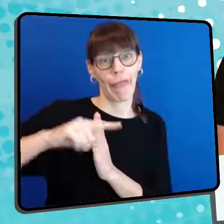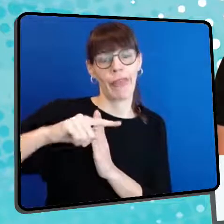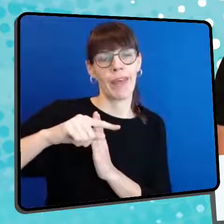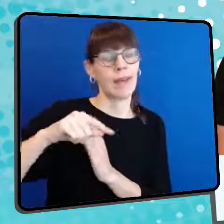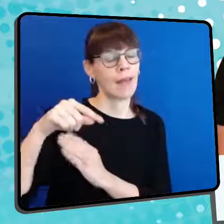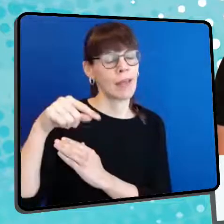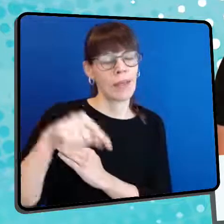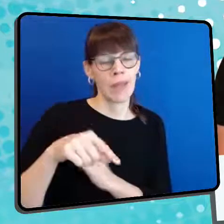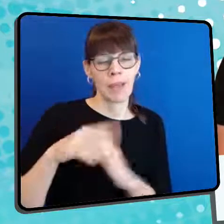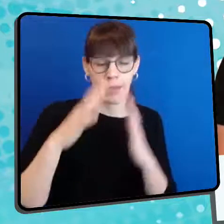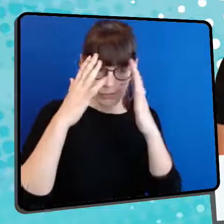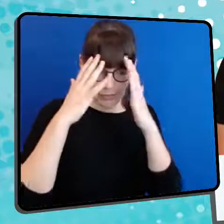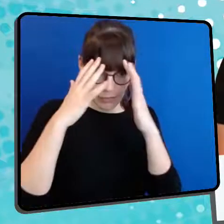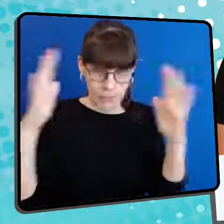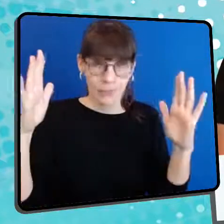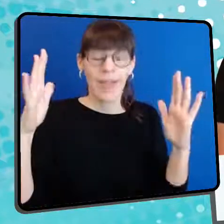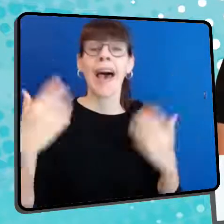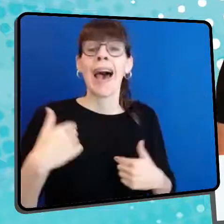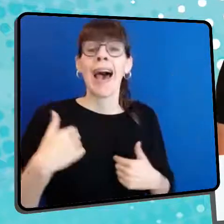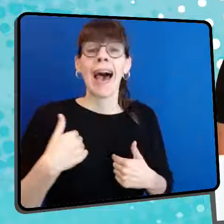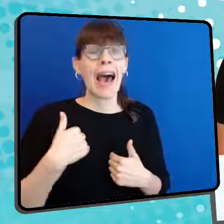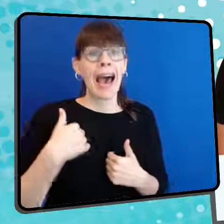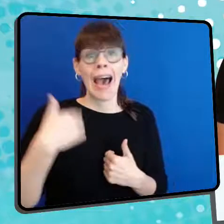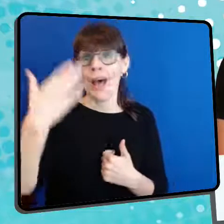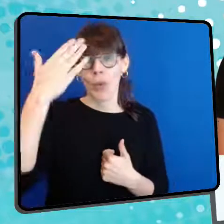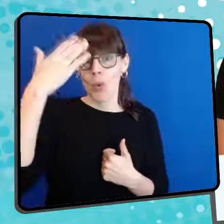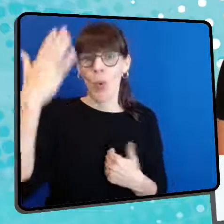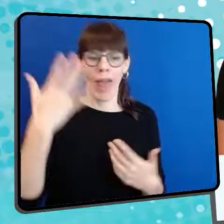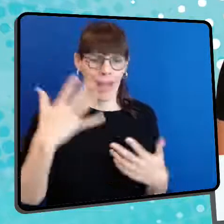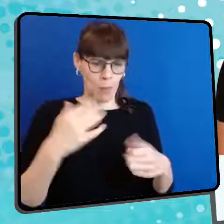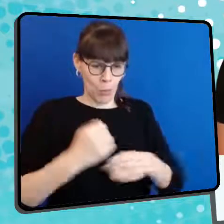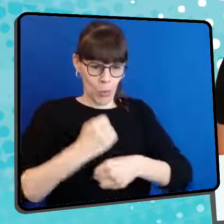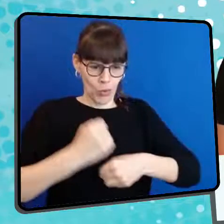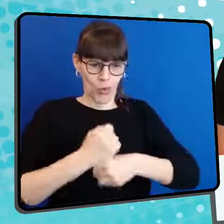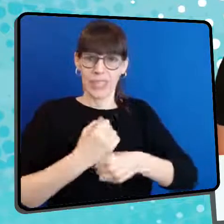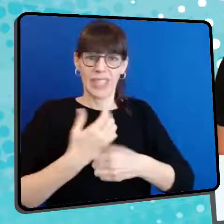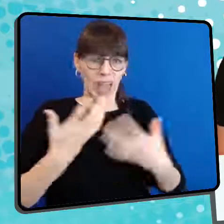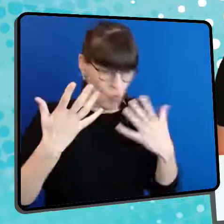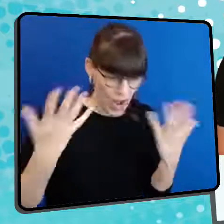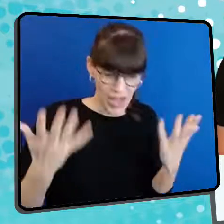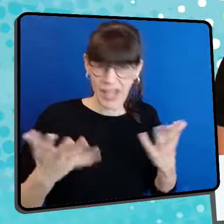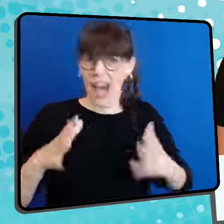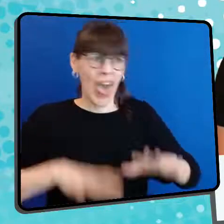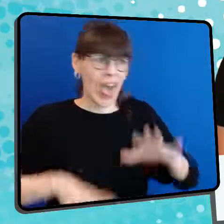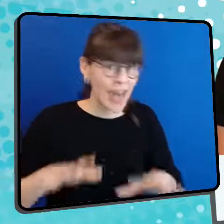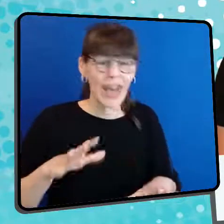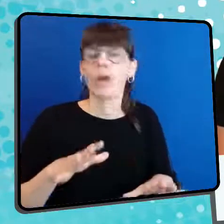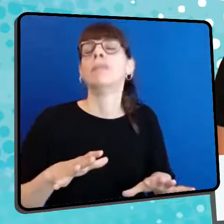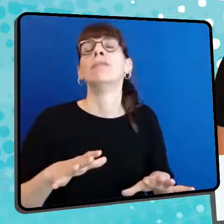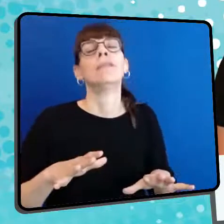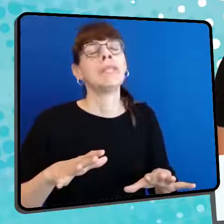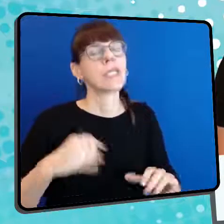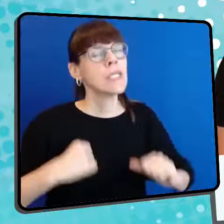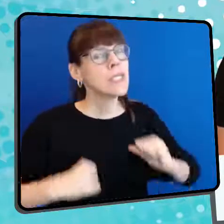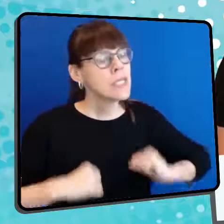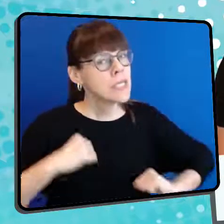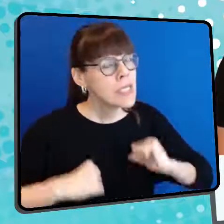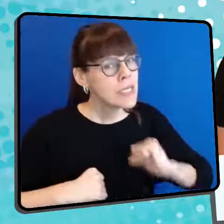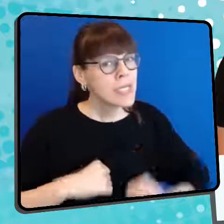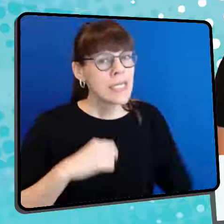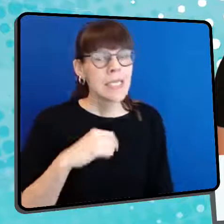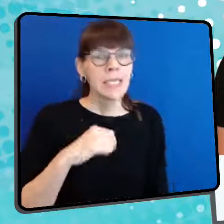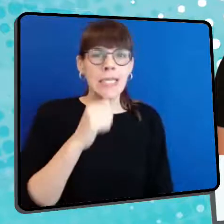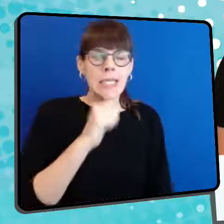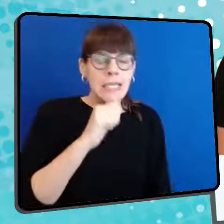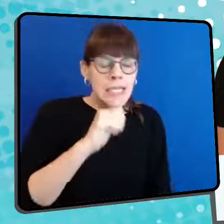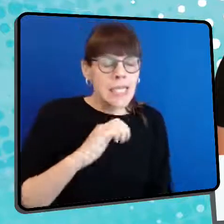doing in production. Why? It's sort of torture almost. So one of the hardest things in AI is getting the